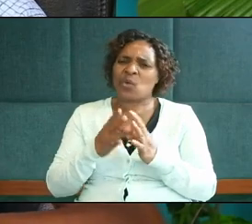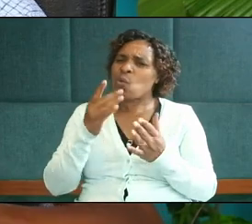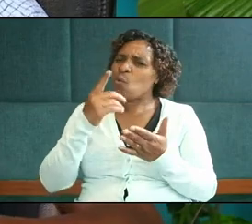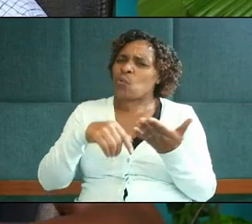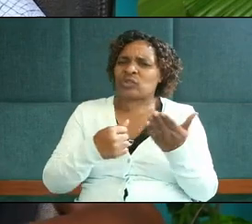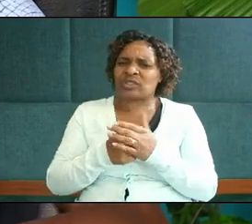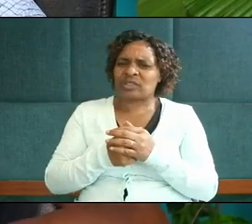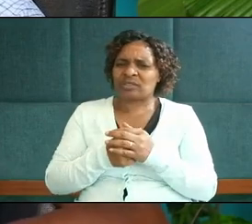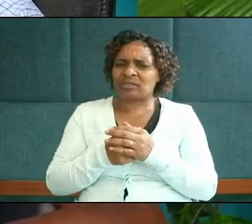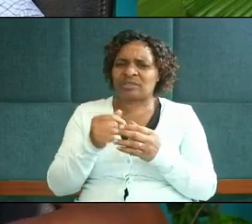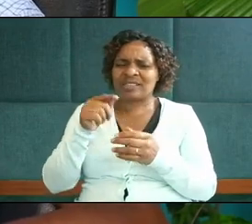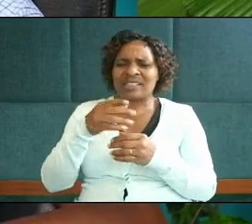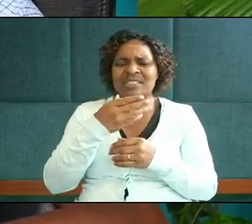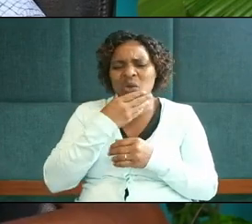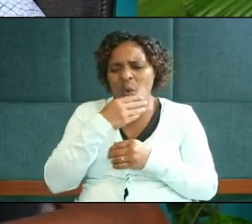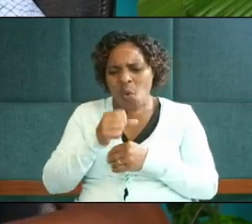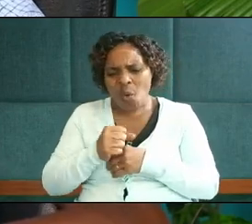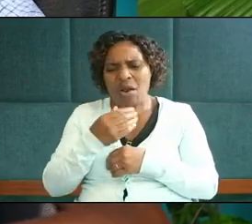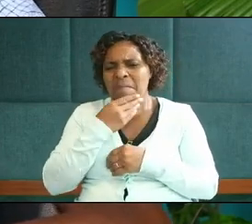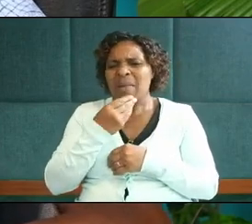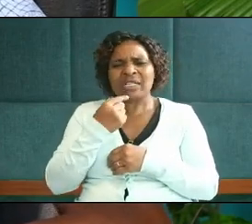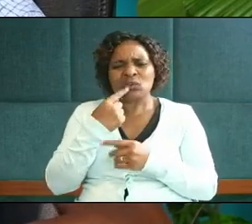what is this old man saying? You know,